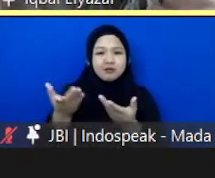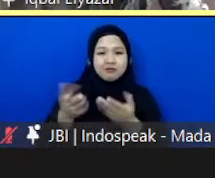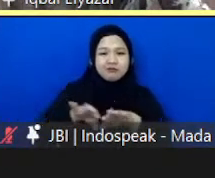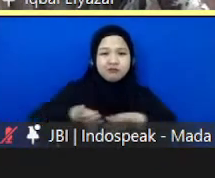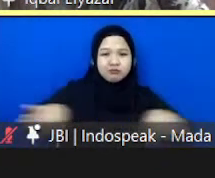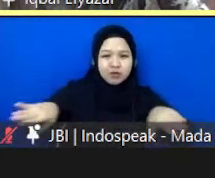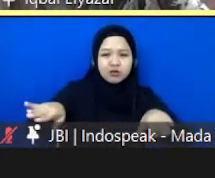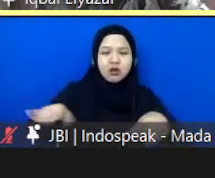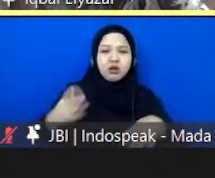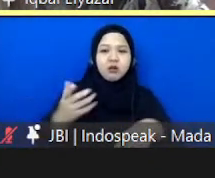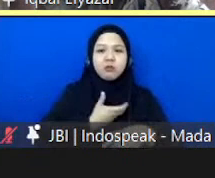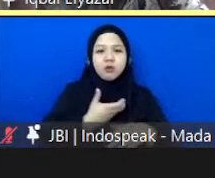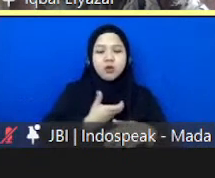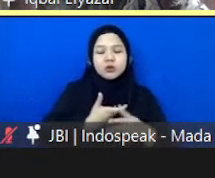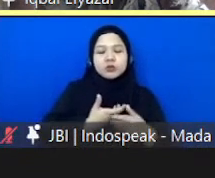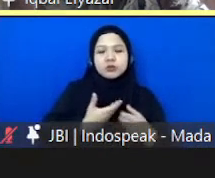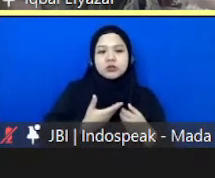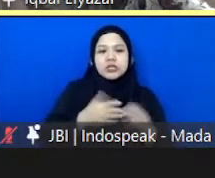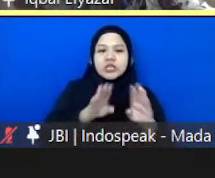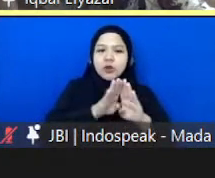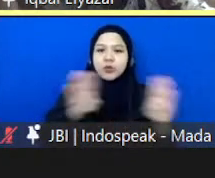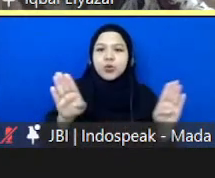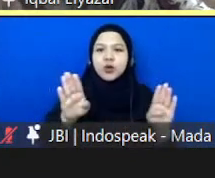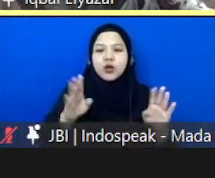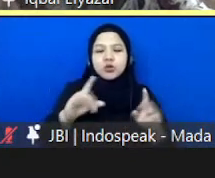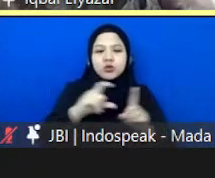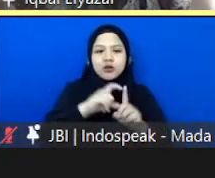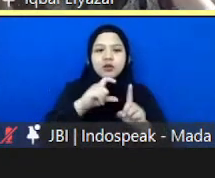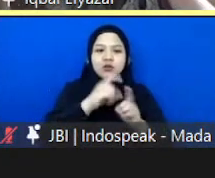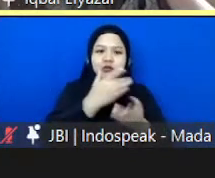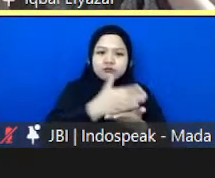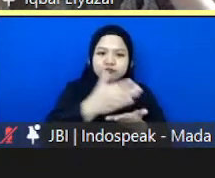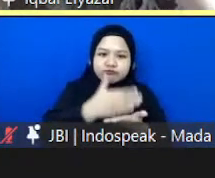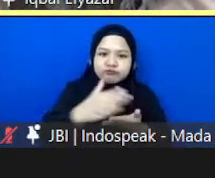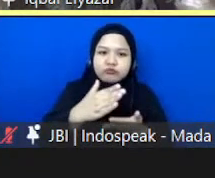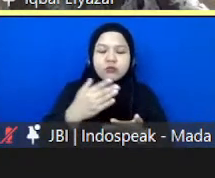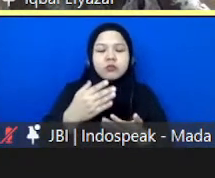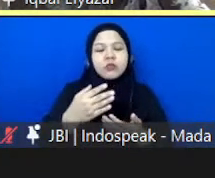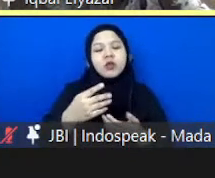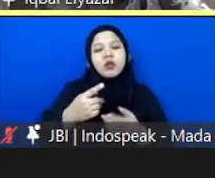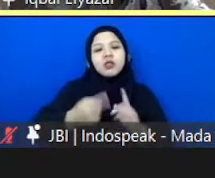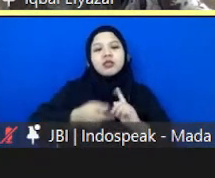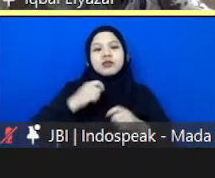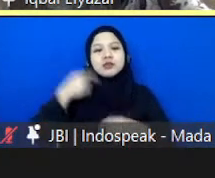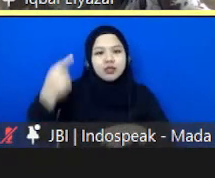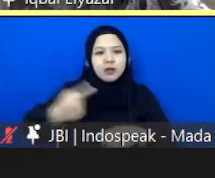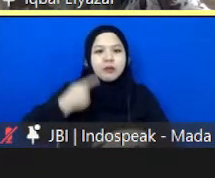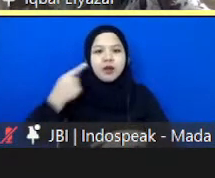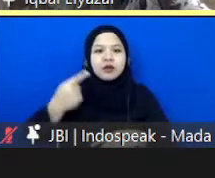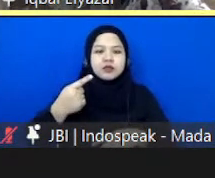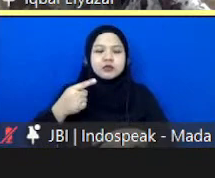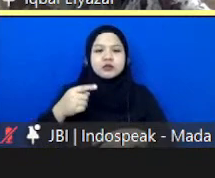to share and data sharing of the daily testing in these areas.